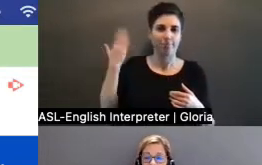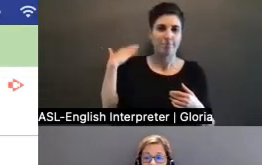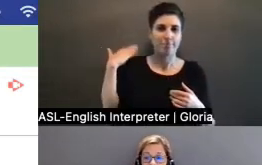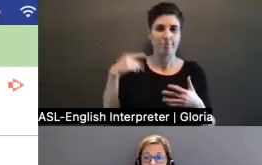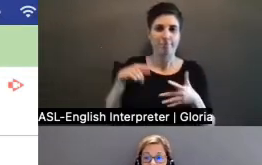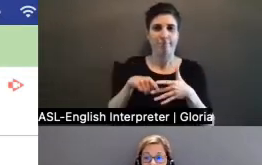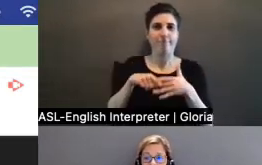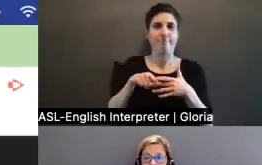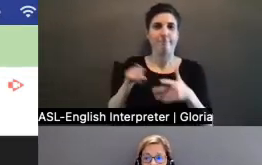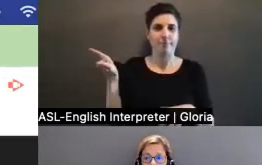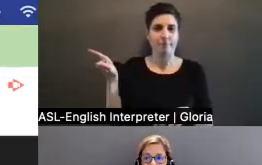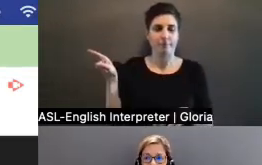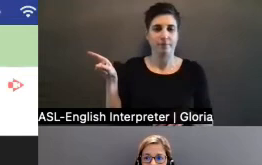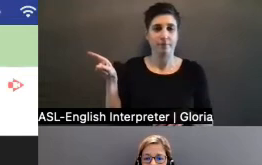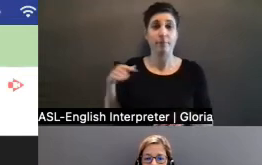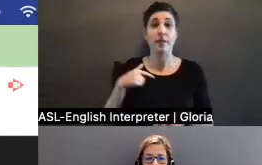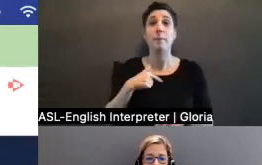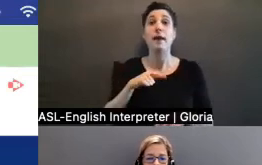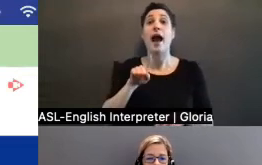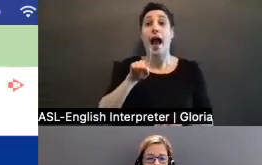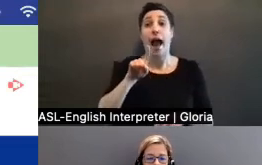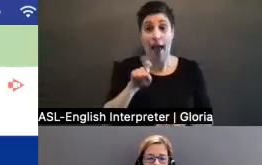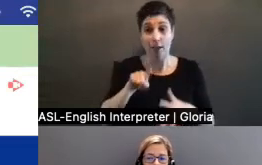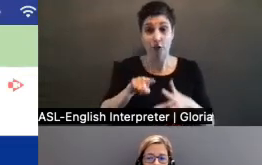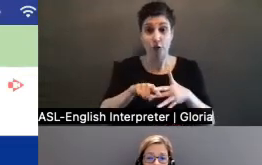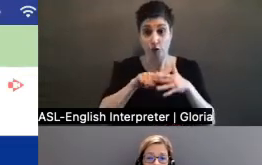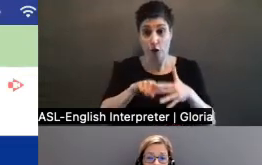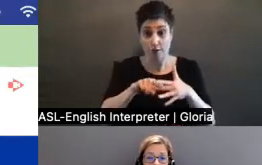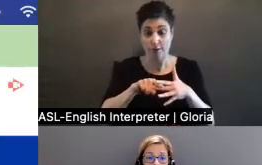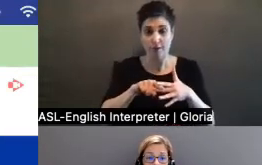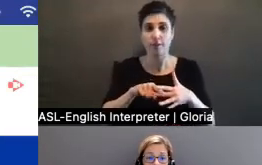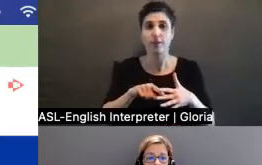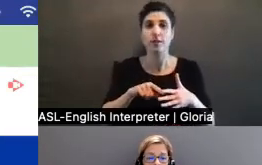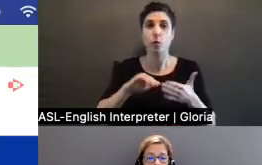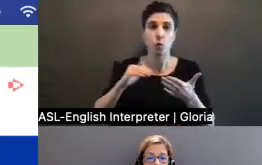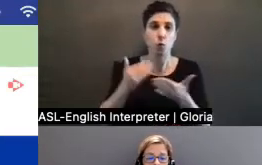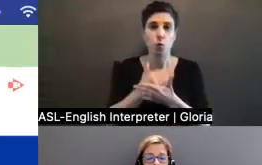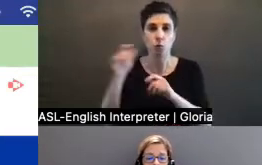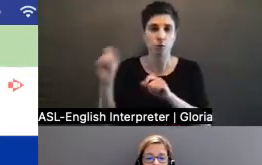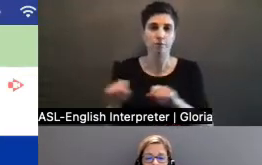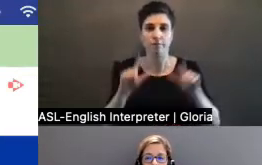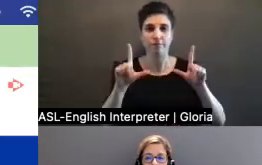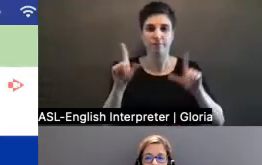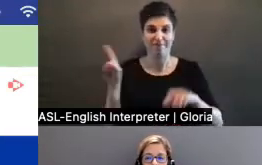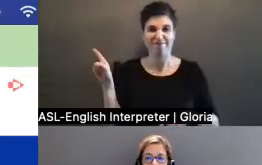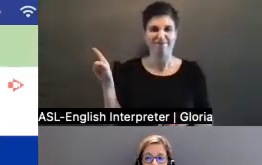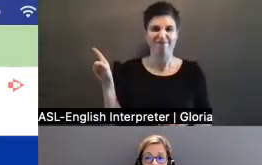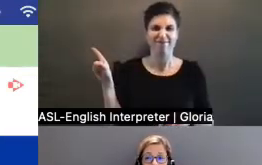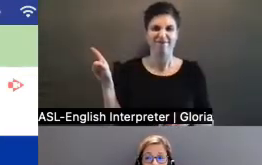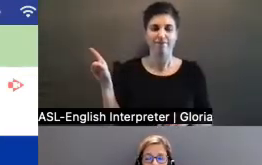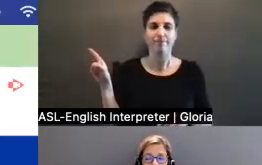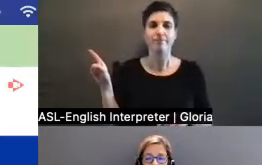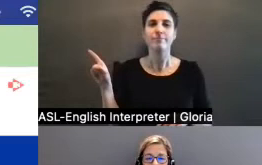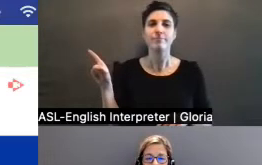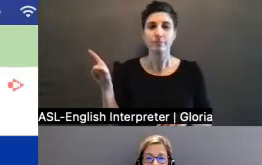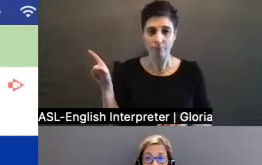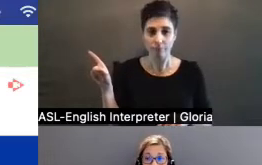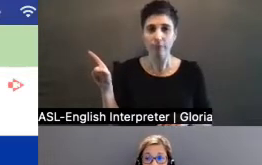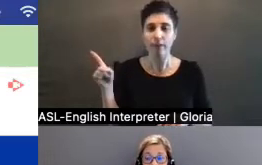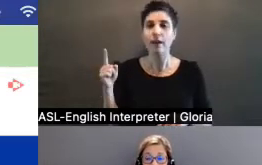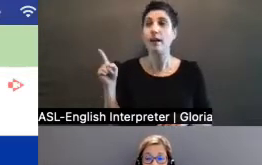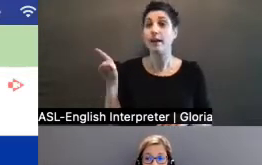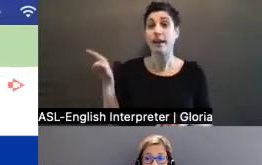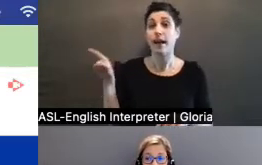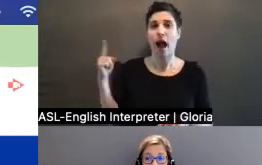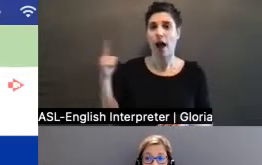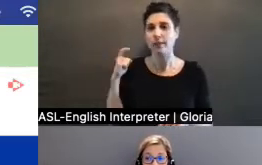I click on that, it's going to take me to a page, new window, where it's basically going to ask me, how do you want to share this